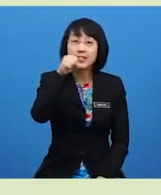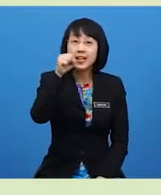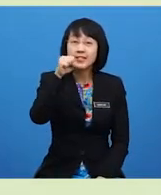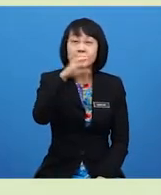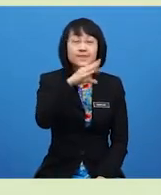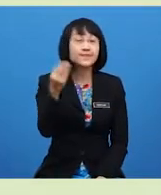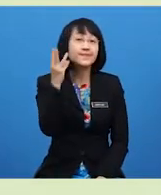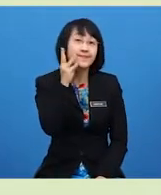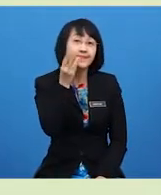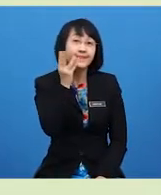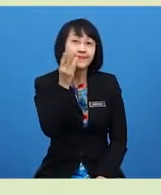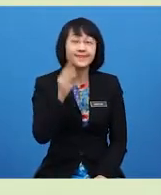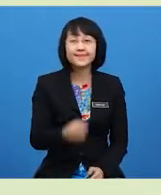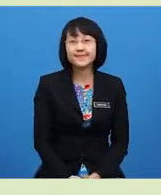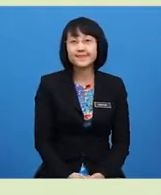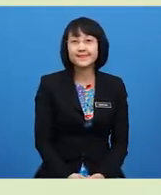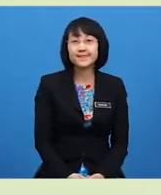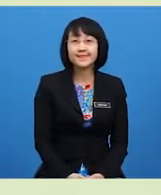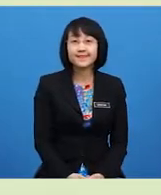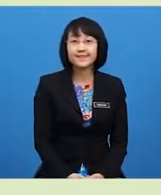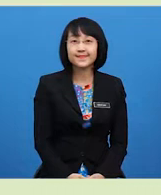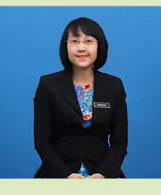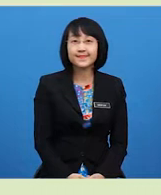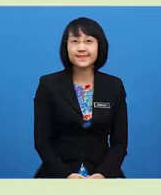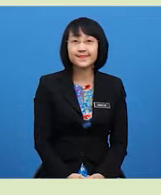carrot and rice.